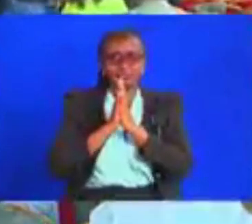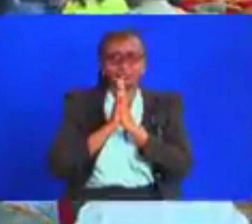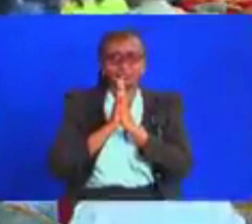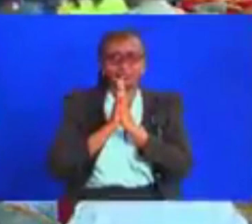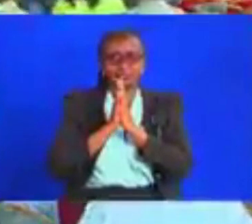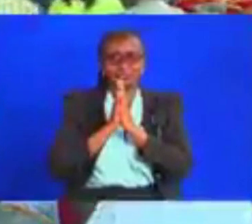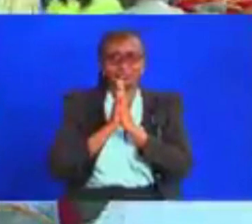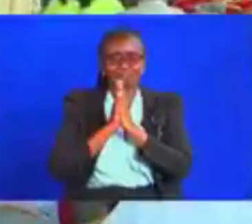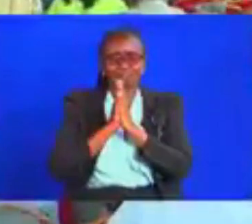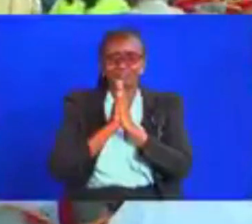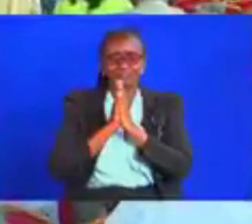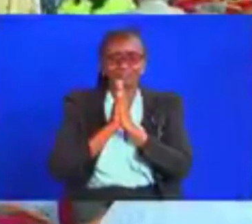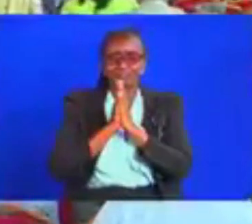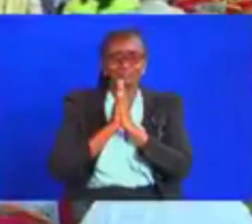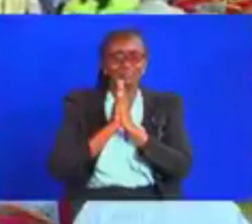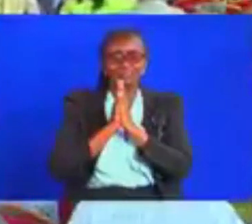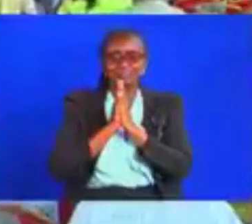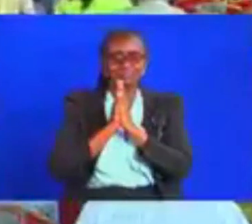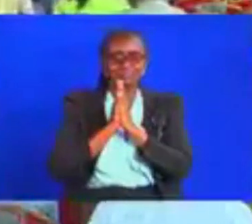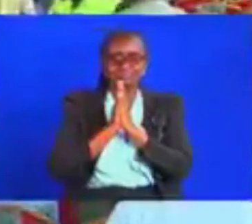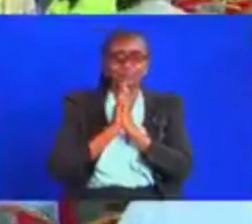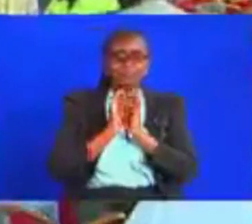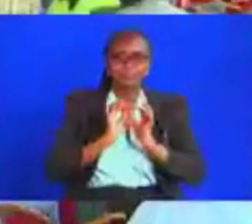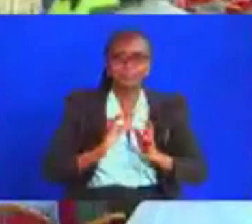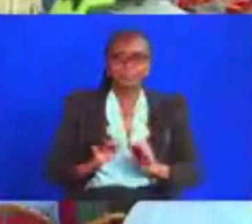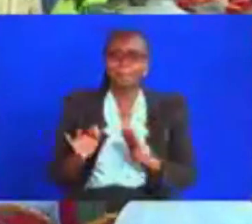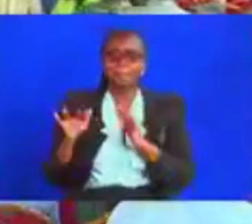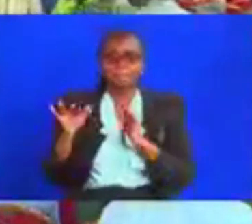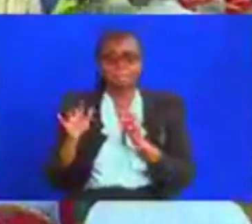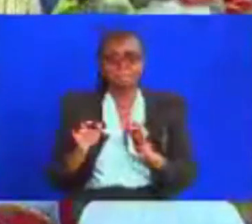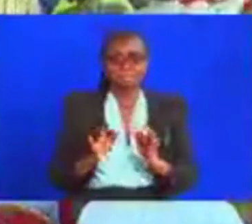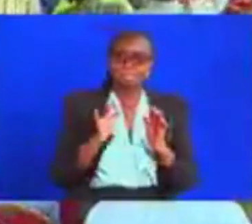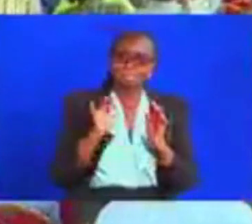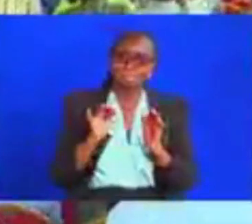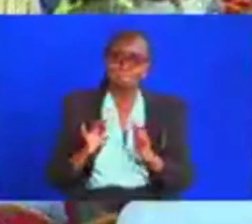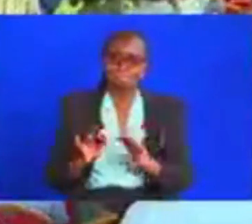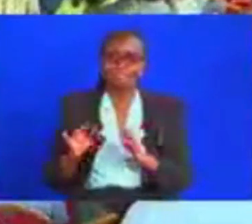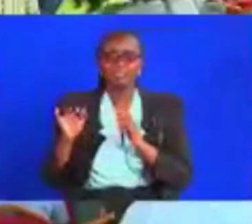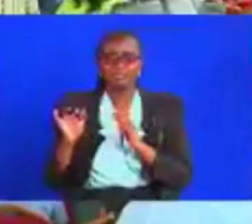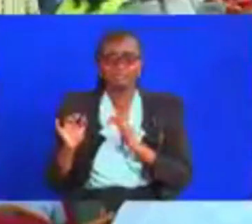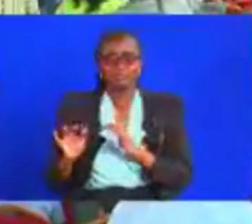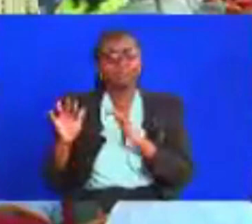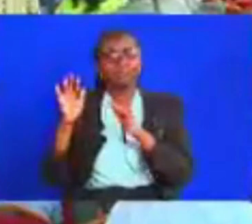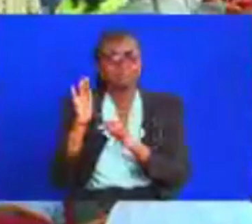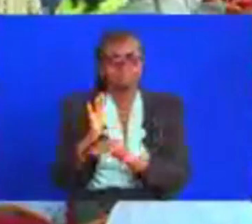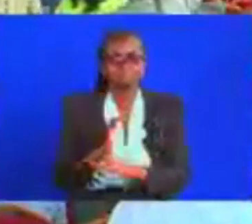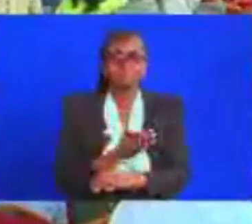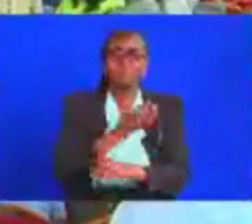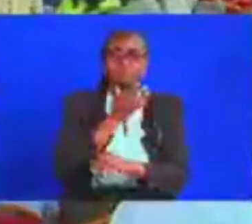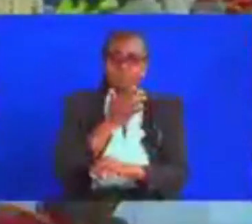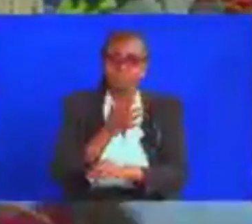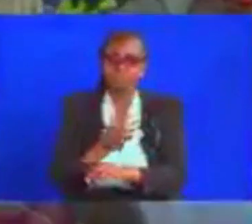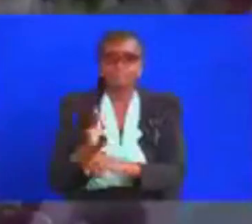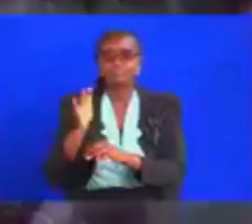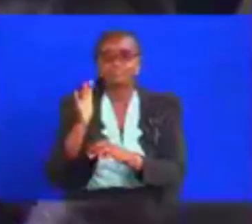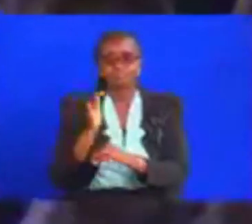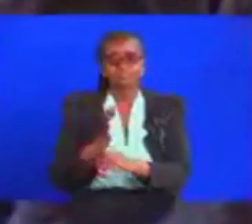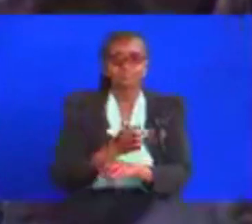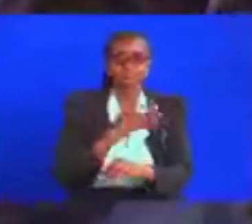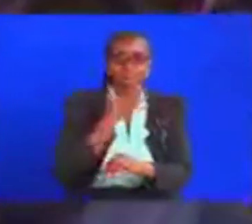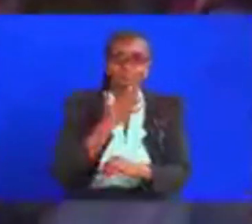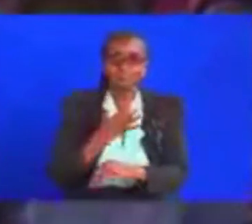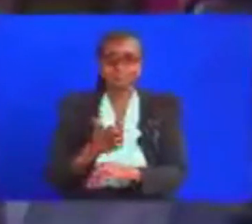Ask and thou give the nations to him, O Lord. That's